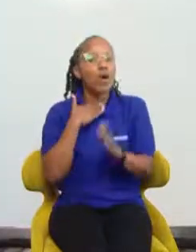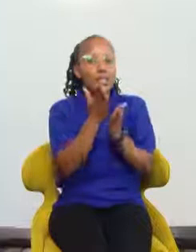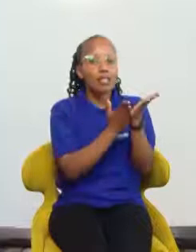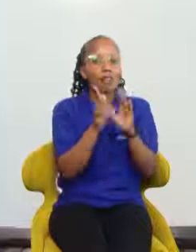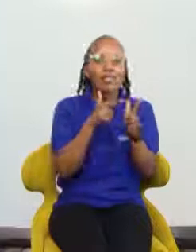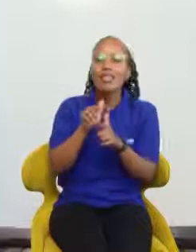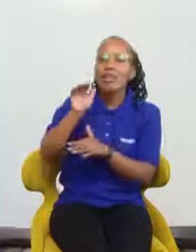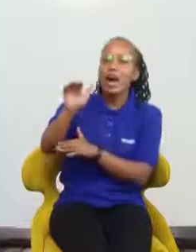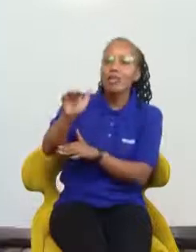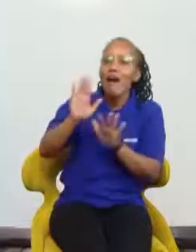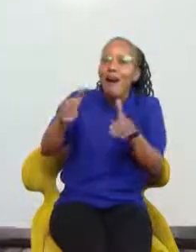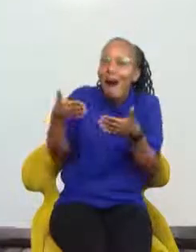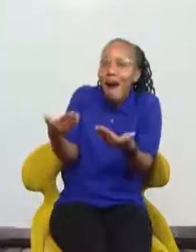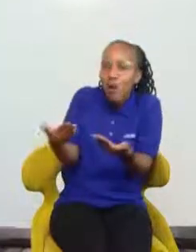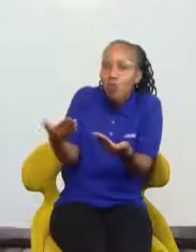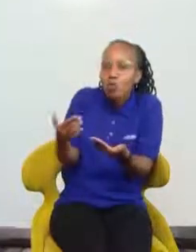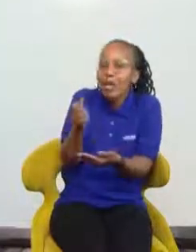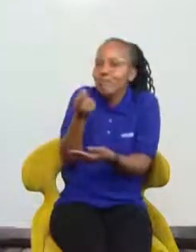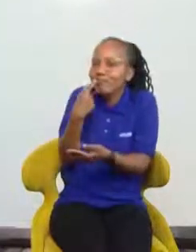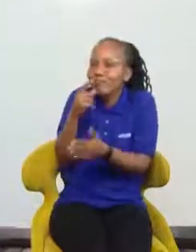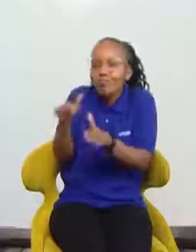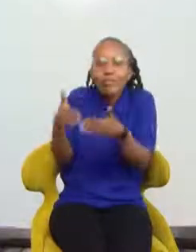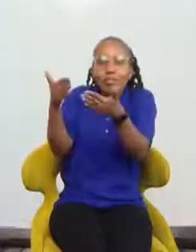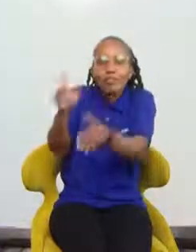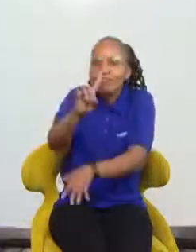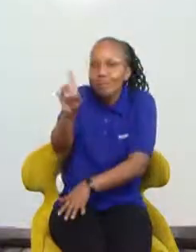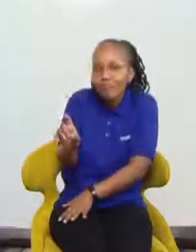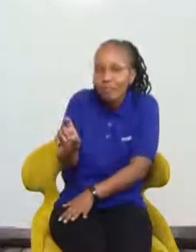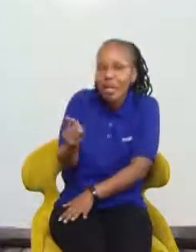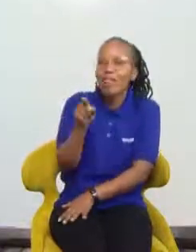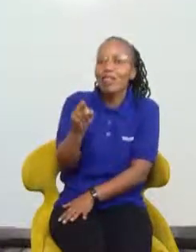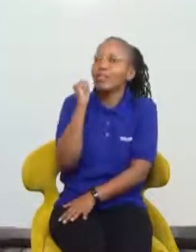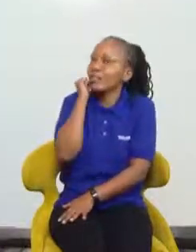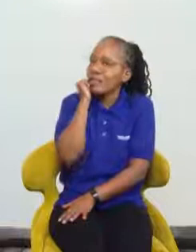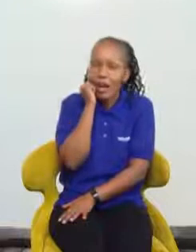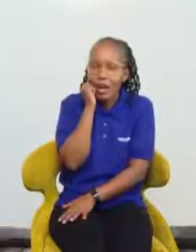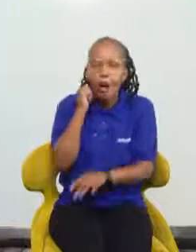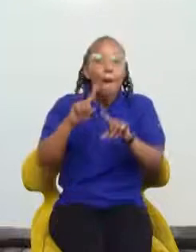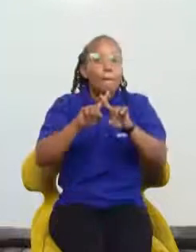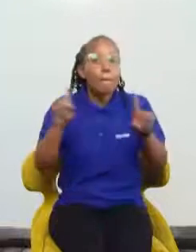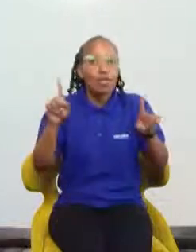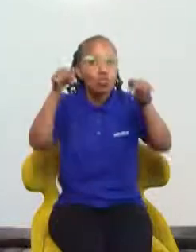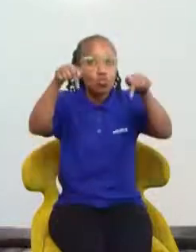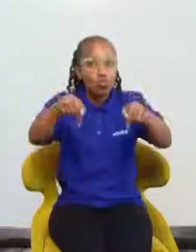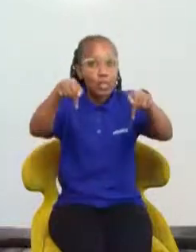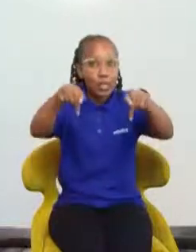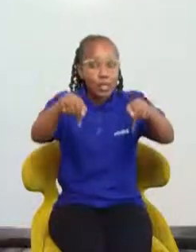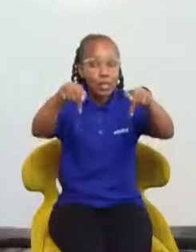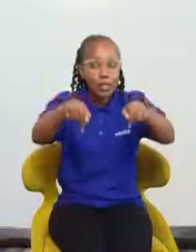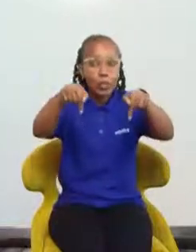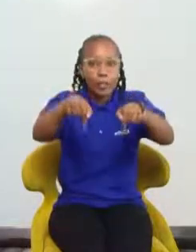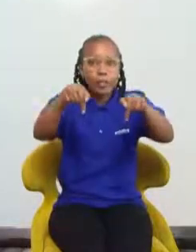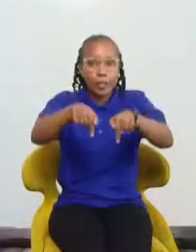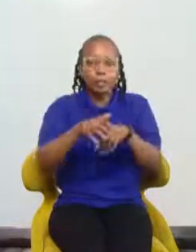you, how should I treat you? Isn't that sad? Fortunately, today, we have